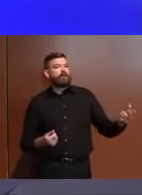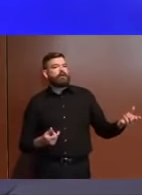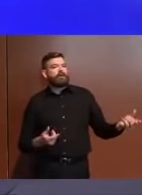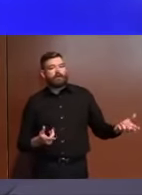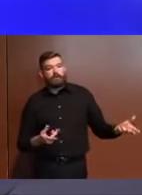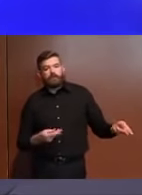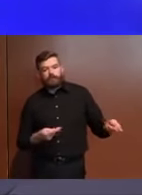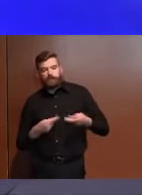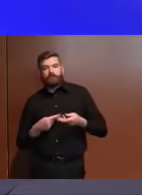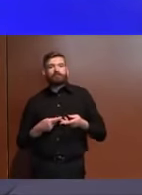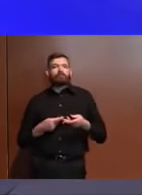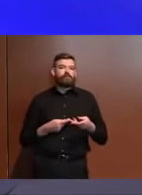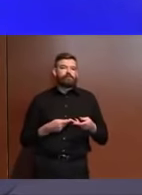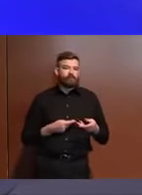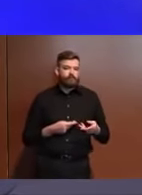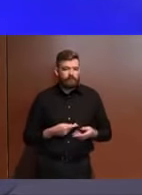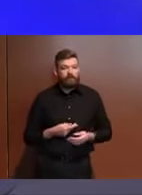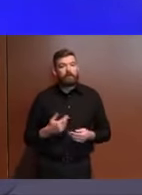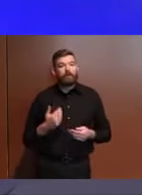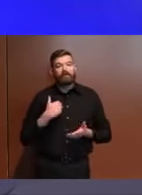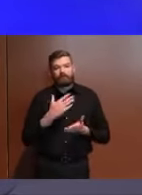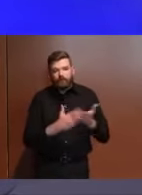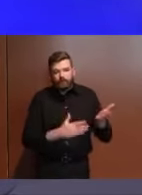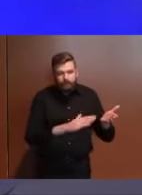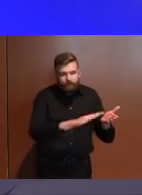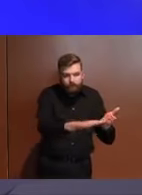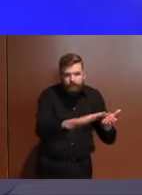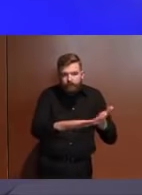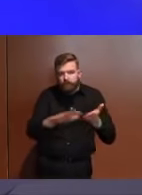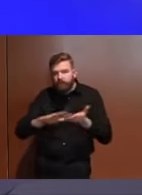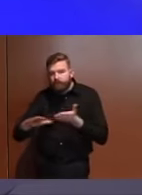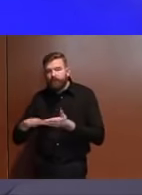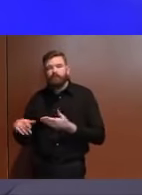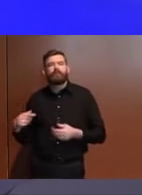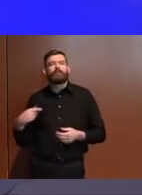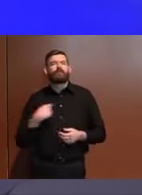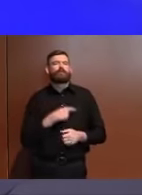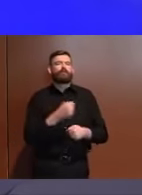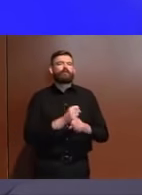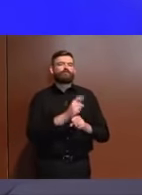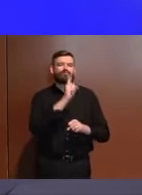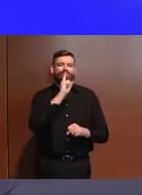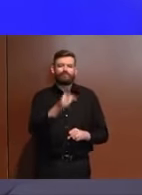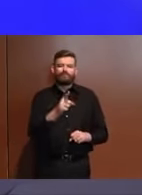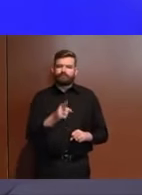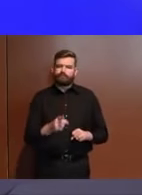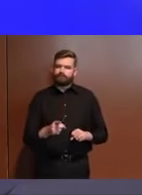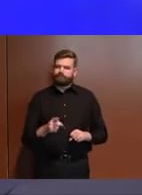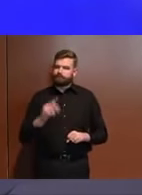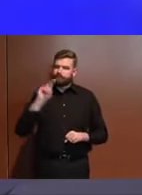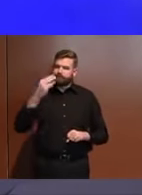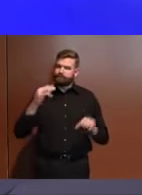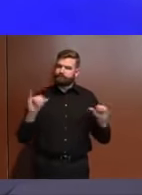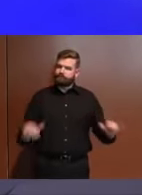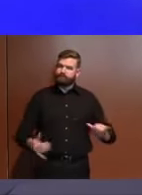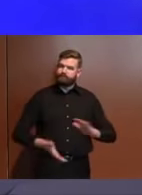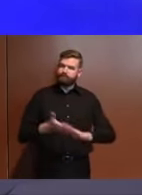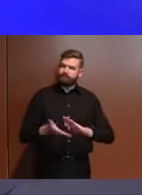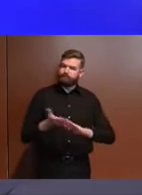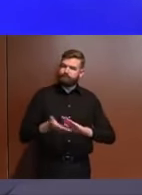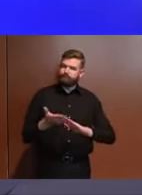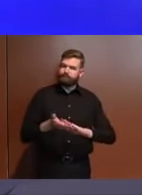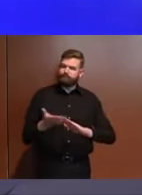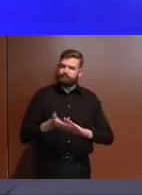holidays for this, holidays for that. I got to make sure we keep the lights on. So nothing really to report there. You good, or you have something else? Real quick. Thank